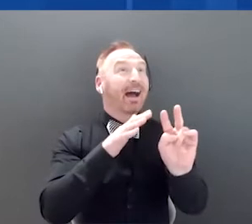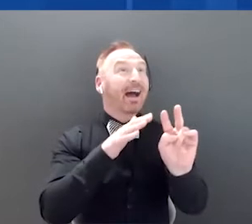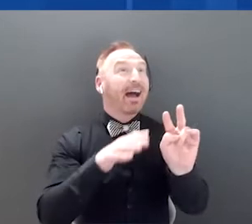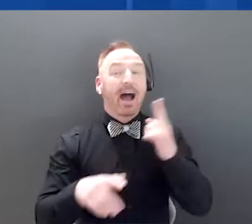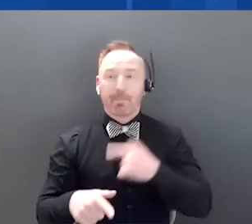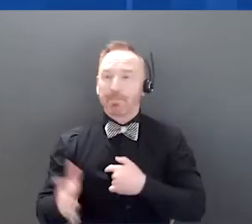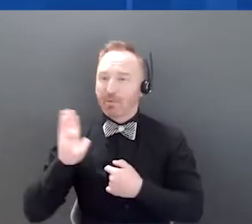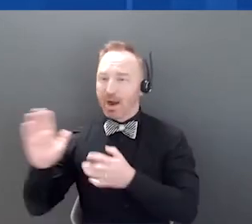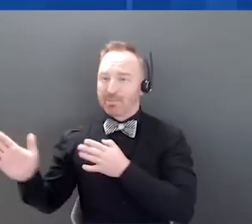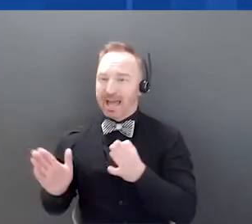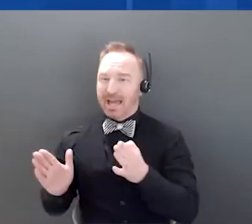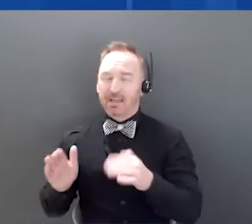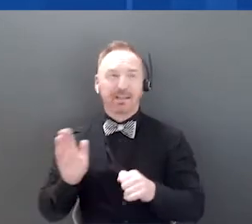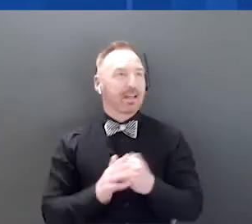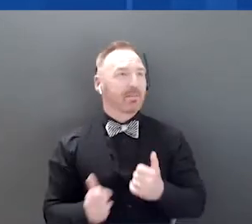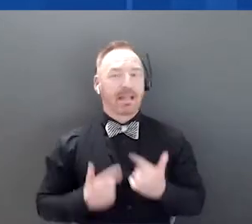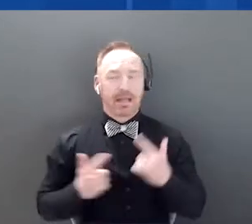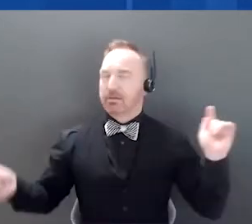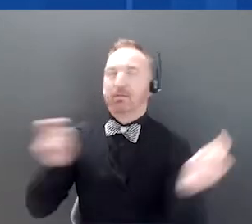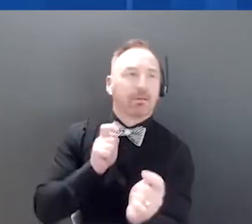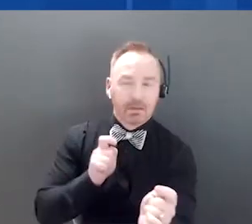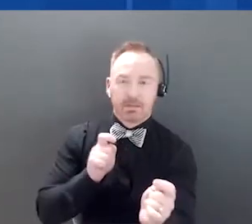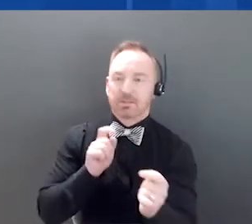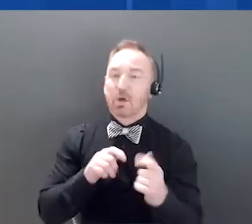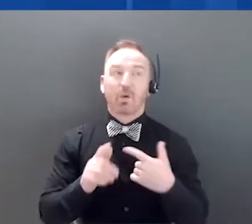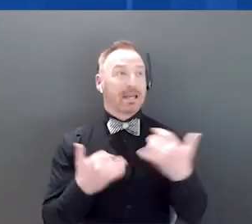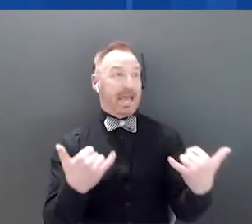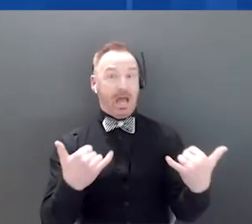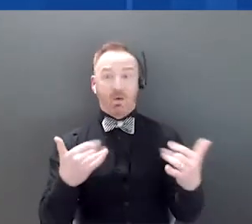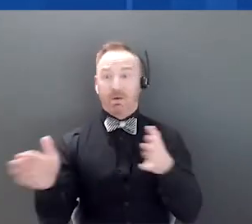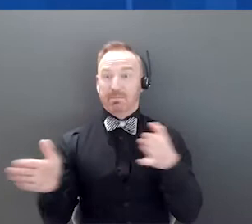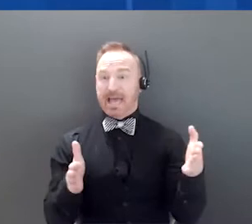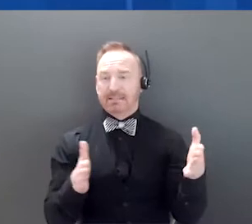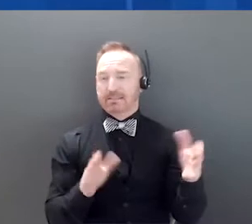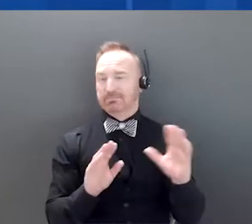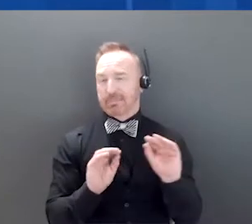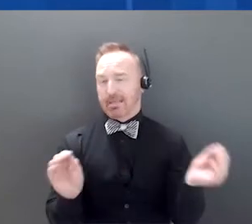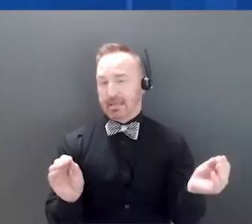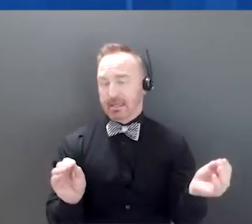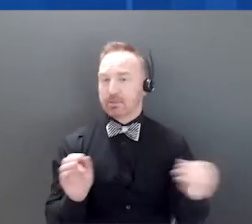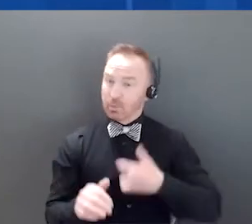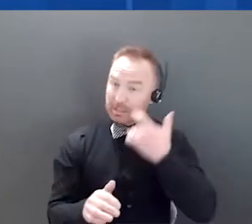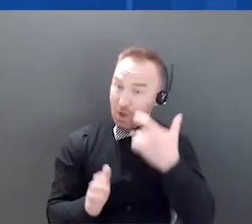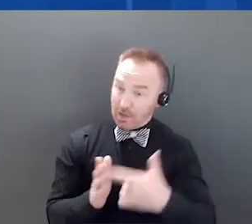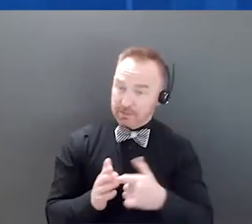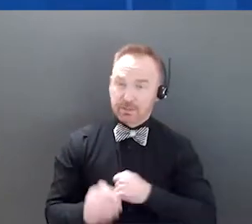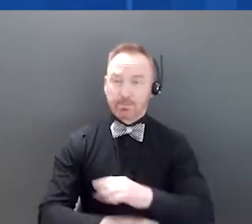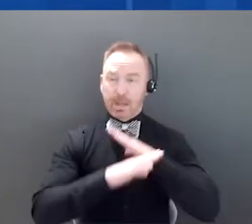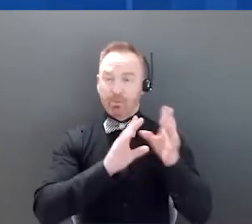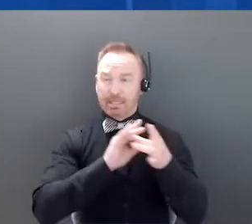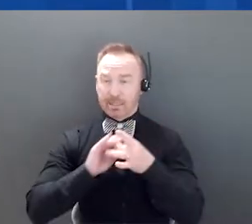unexpected ways. So I just stopped." And so while we certainly acknowledge the importance of addressing barriers to employment inclusion